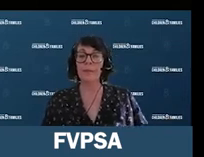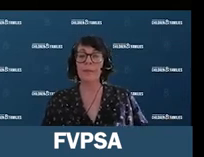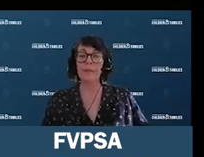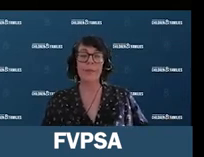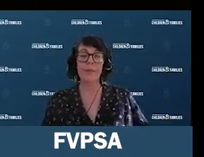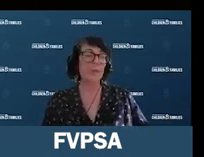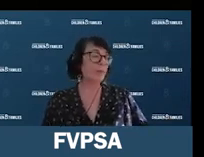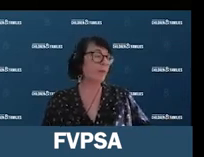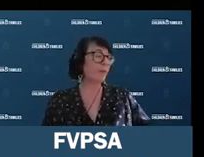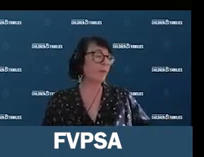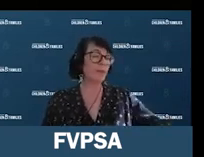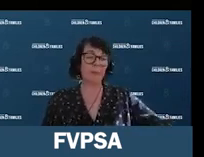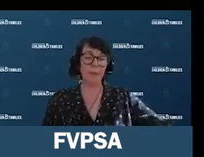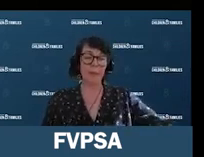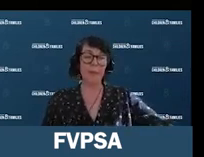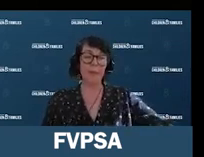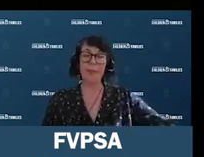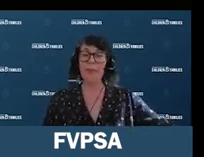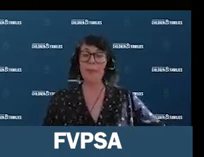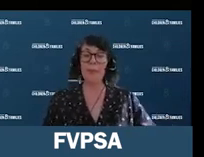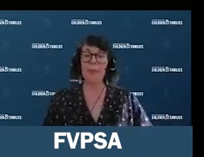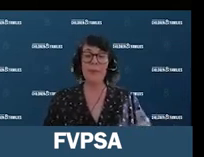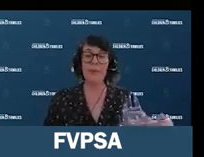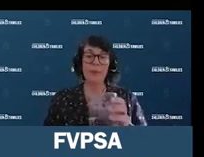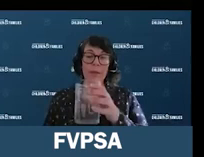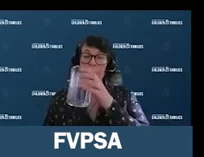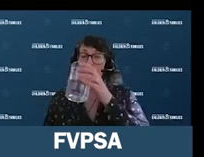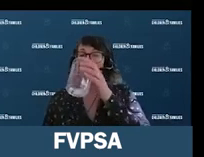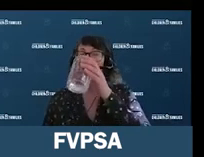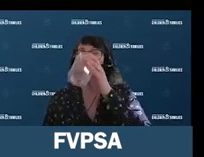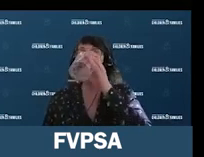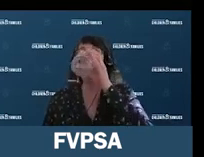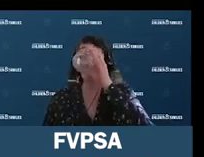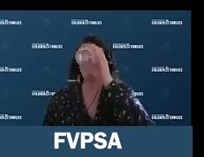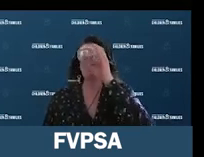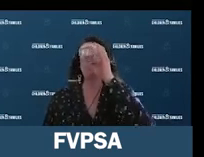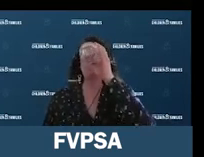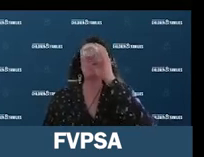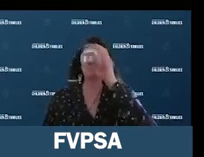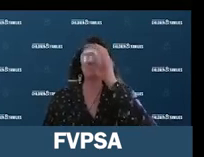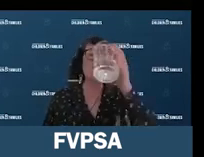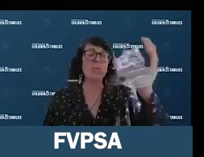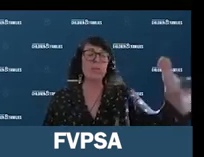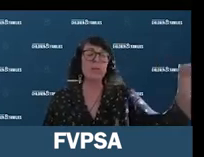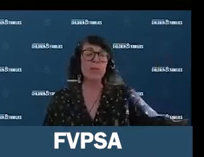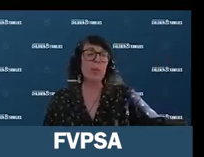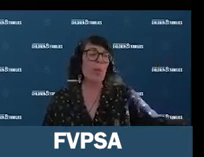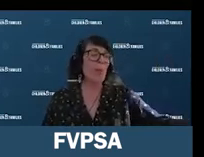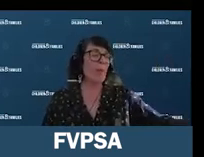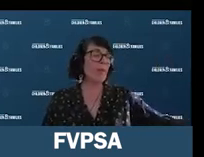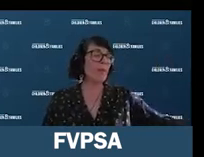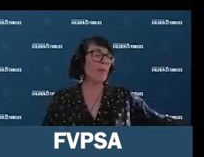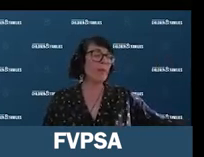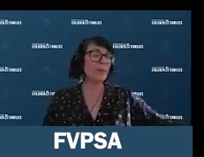All right. Thanks, Suzanne. I just wanted to note in the chat, we have provided an additional resource. Office of